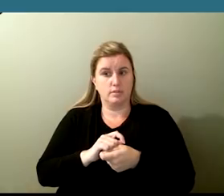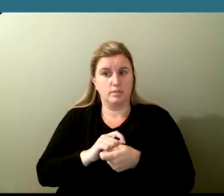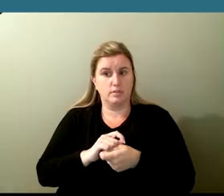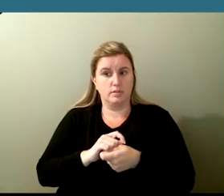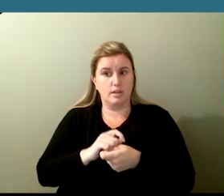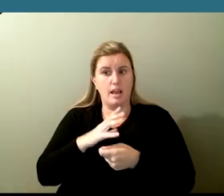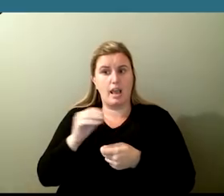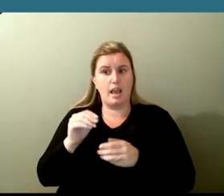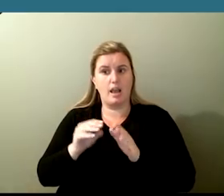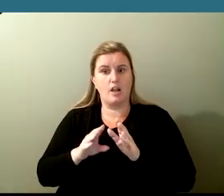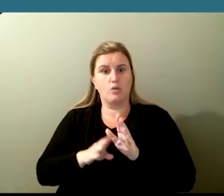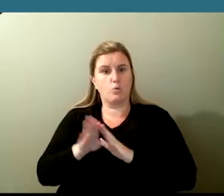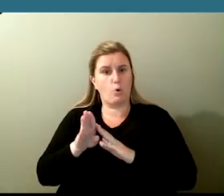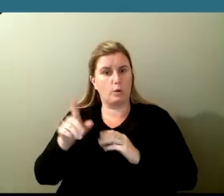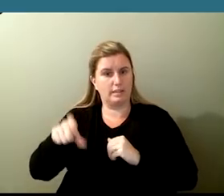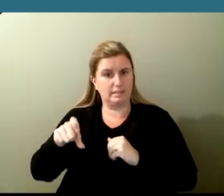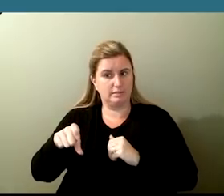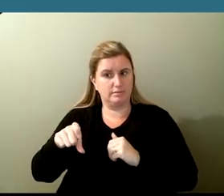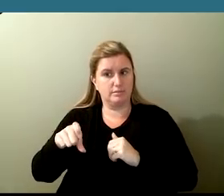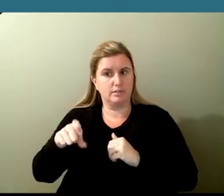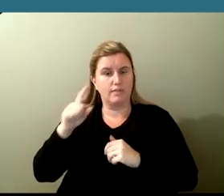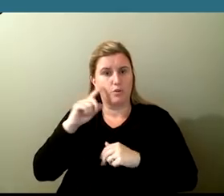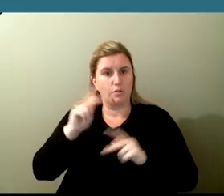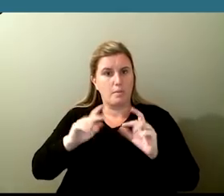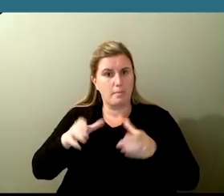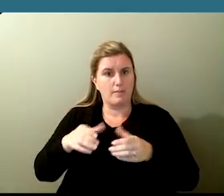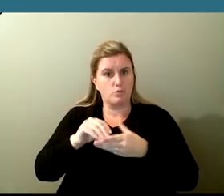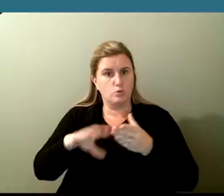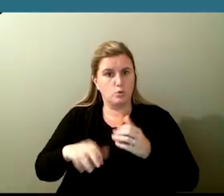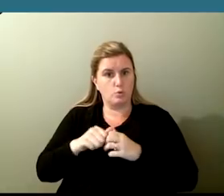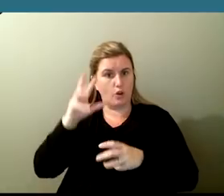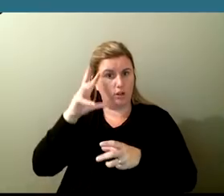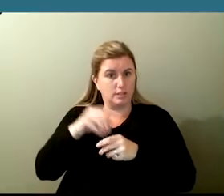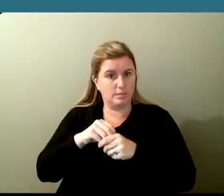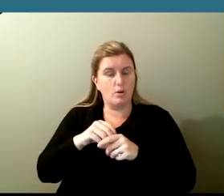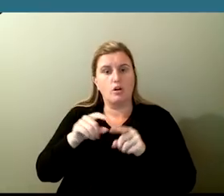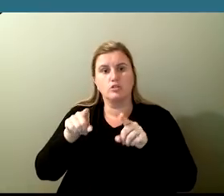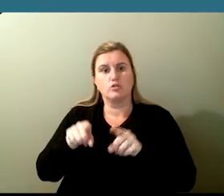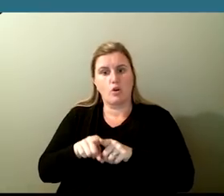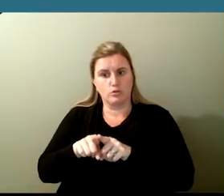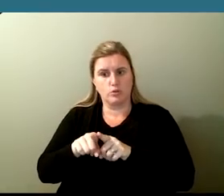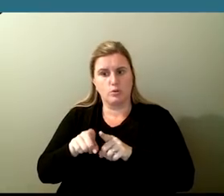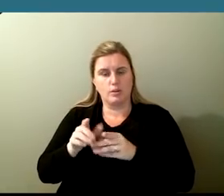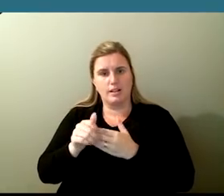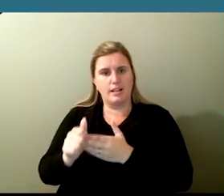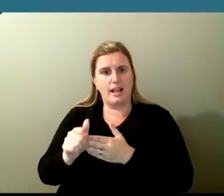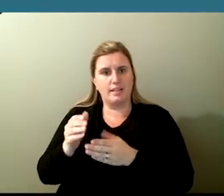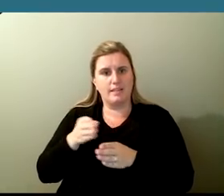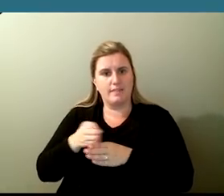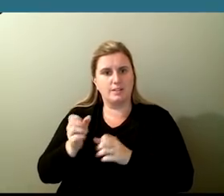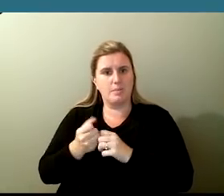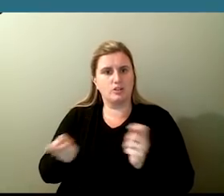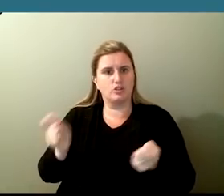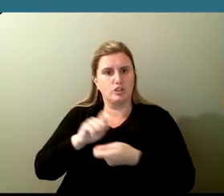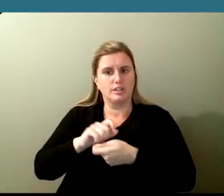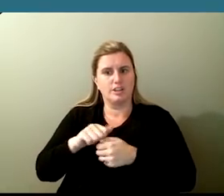the growing needs in the population of students with autism has also led the field to make changes